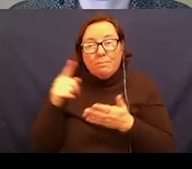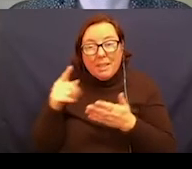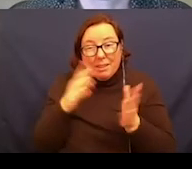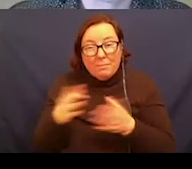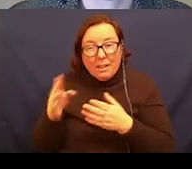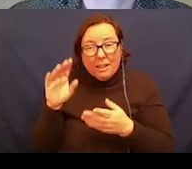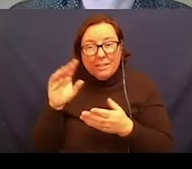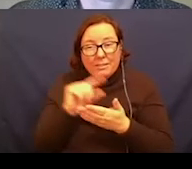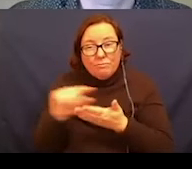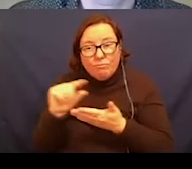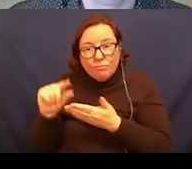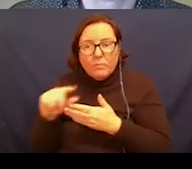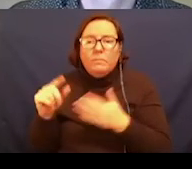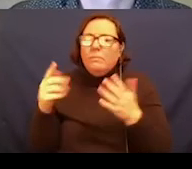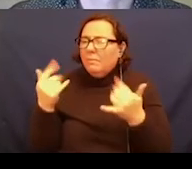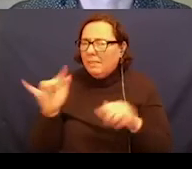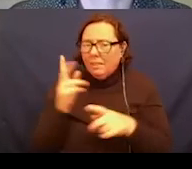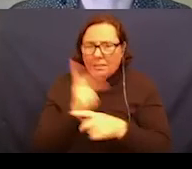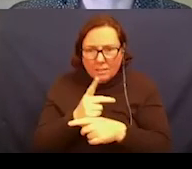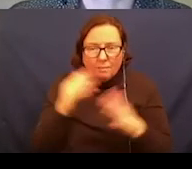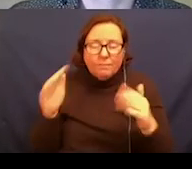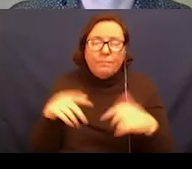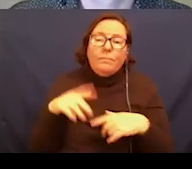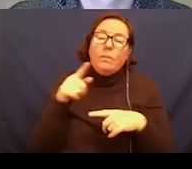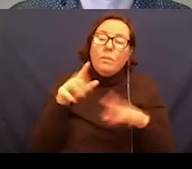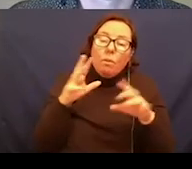net metering if you own solar panels,